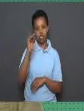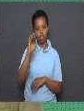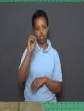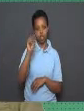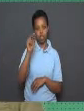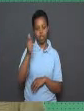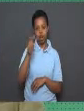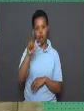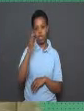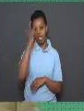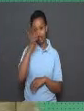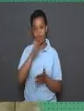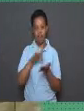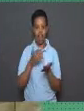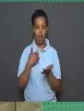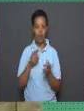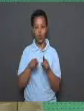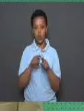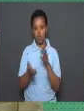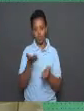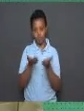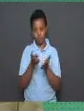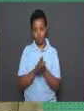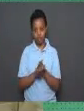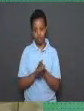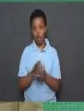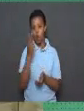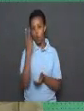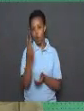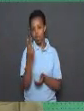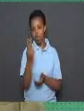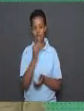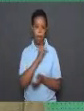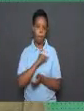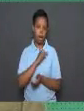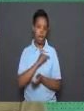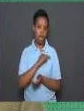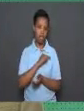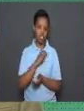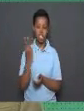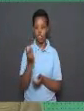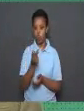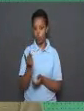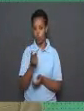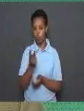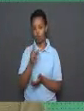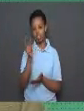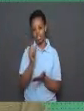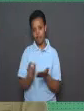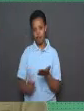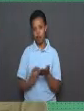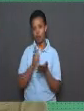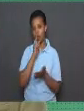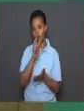diseases. Can you write down 2 characteristics about each form of